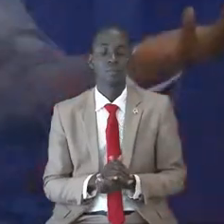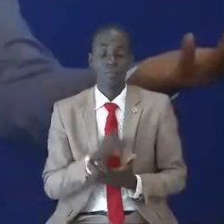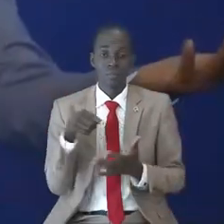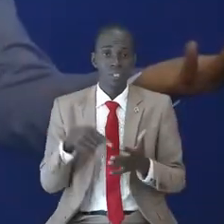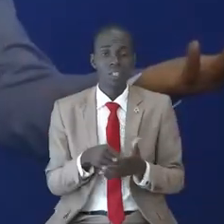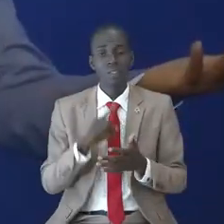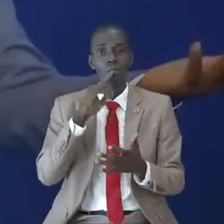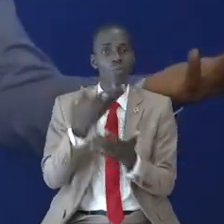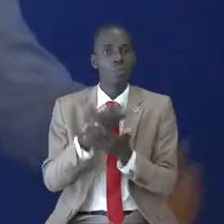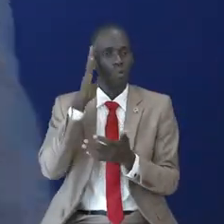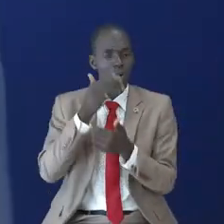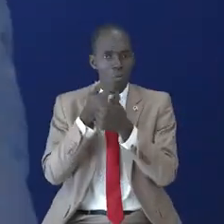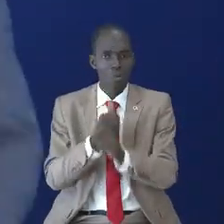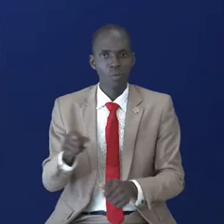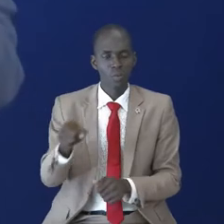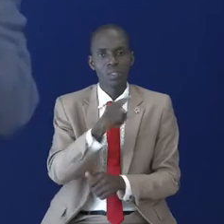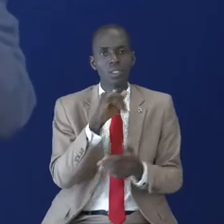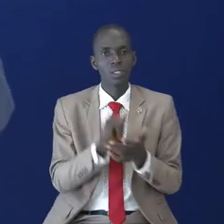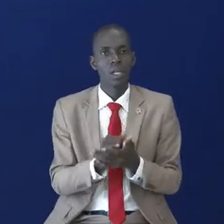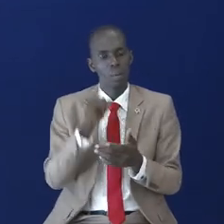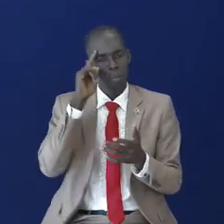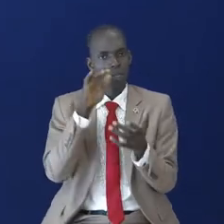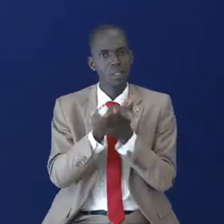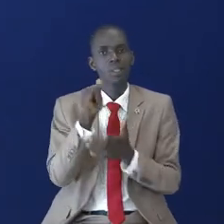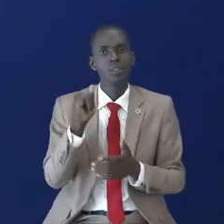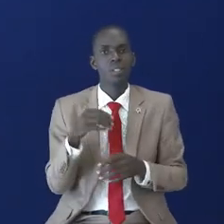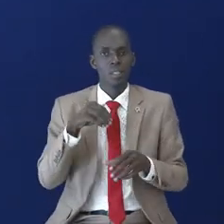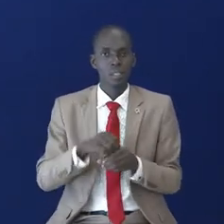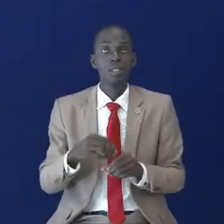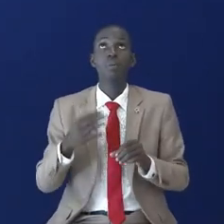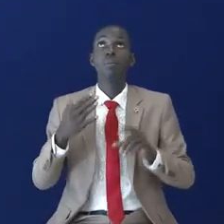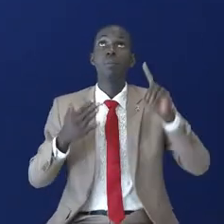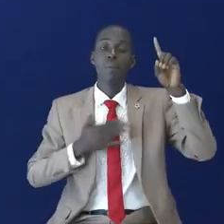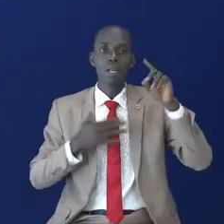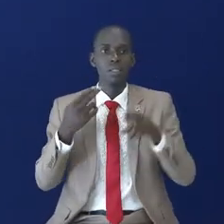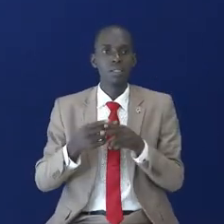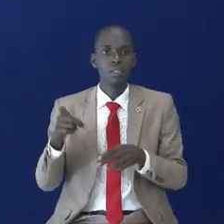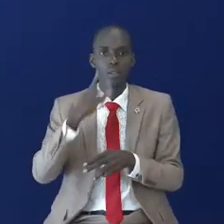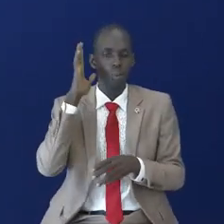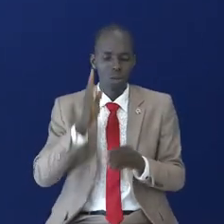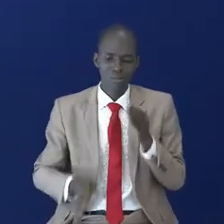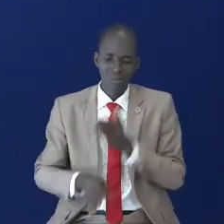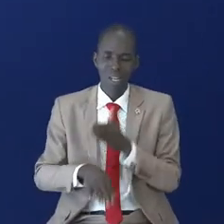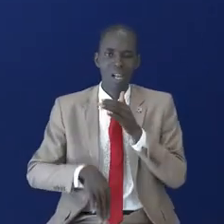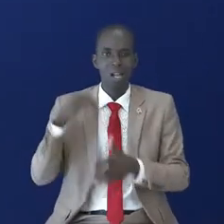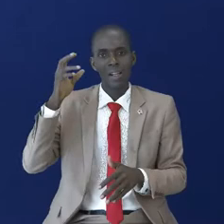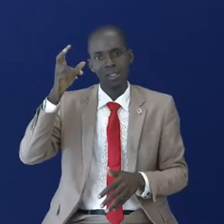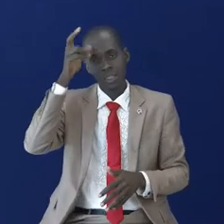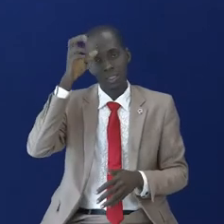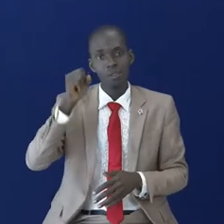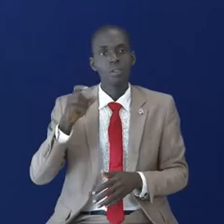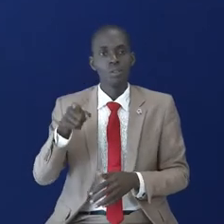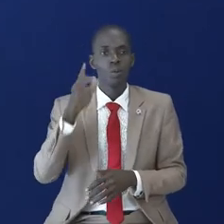then shall follow you because you believe. In my name shall they cast out devils. They shall